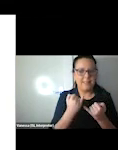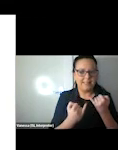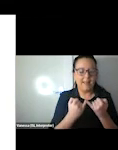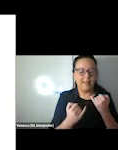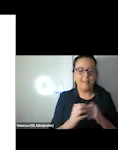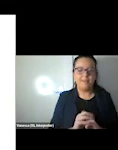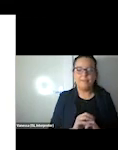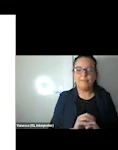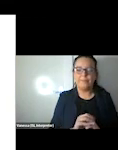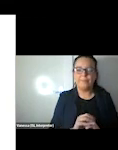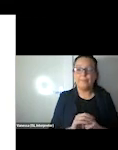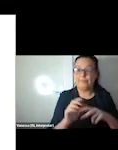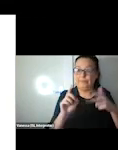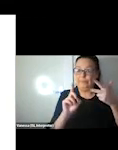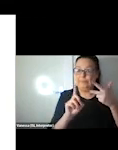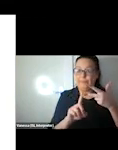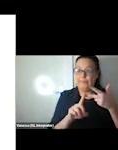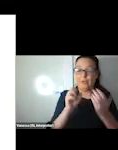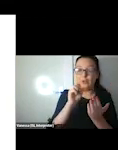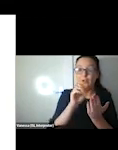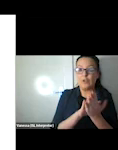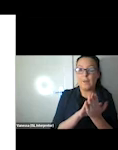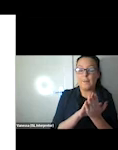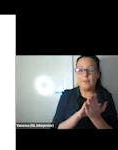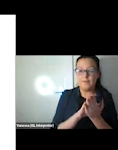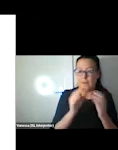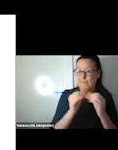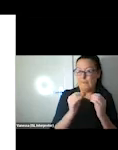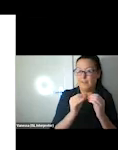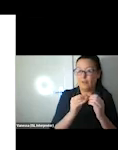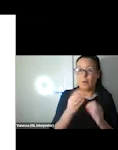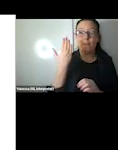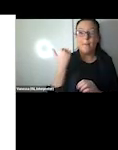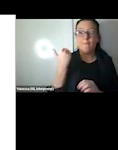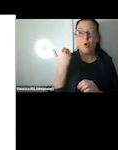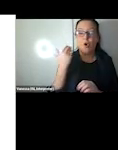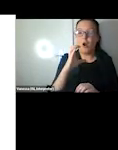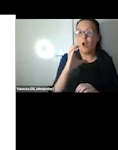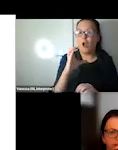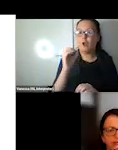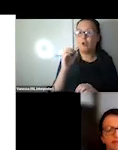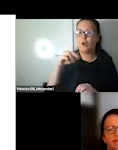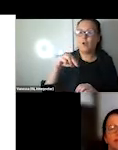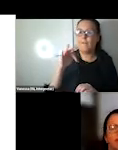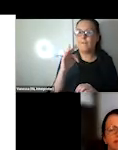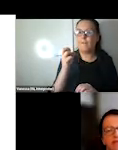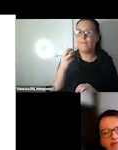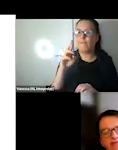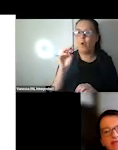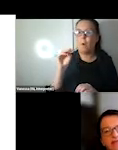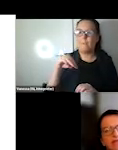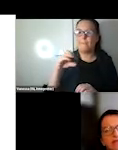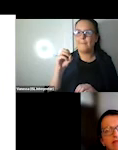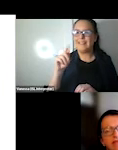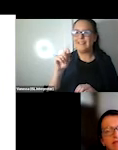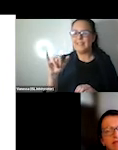And then finally, the third document, as I said earlier on, this is about conformity and assessing whether